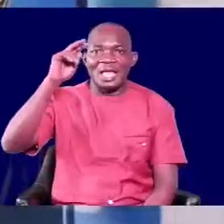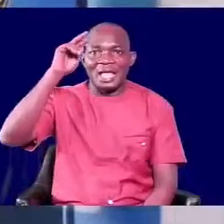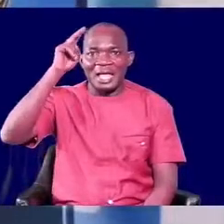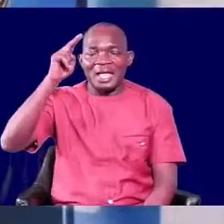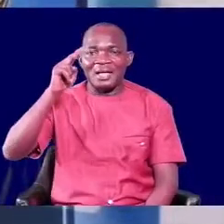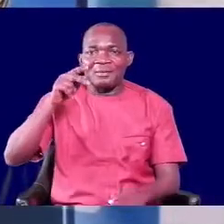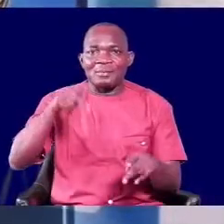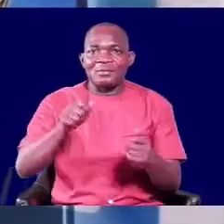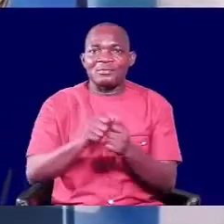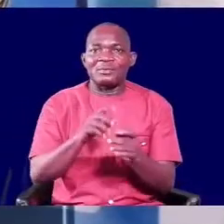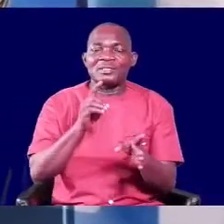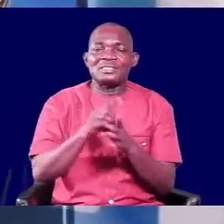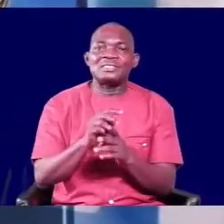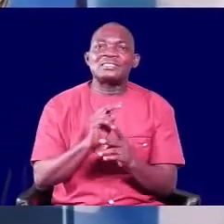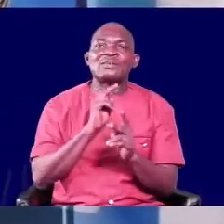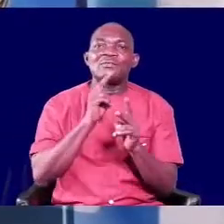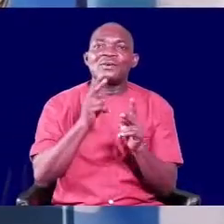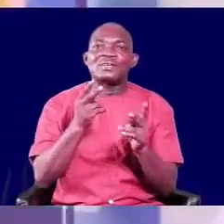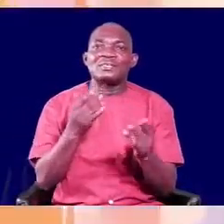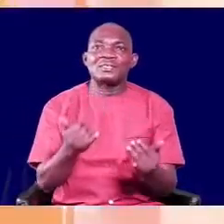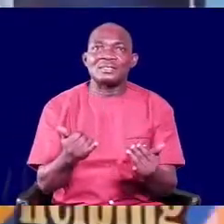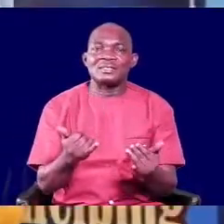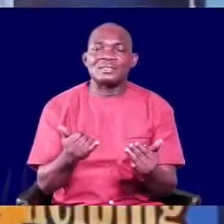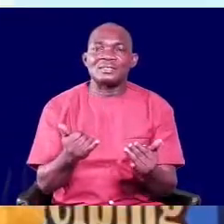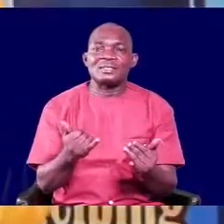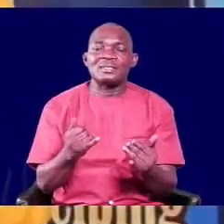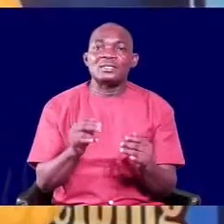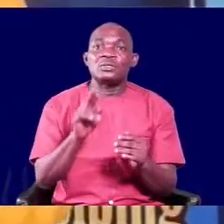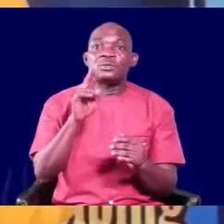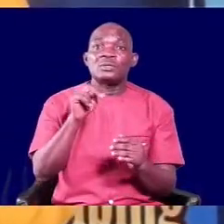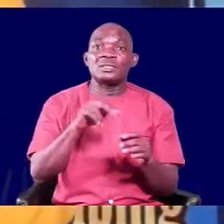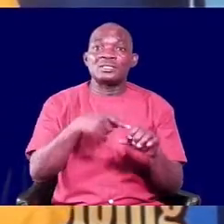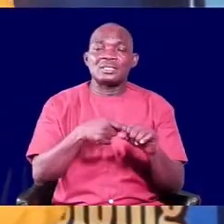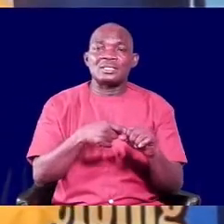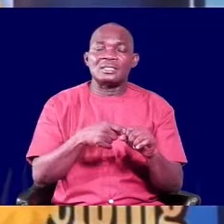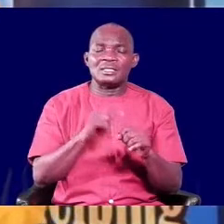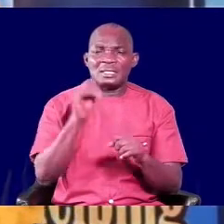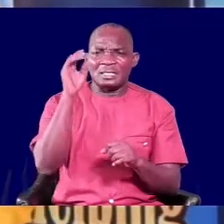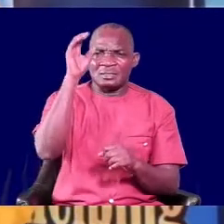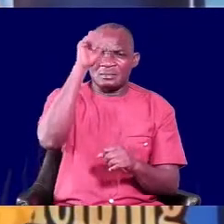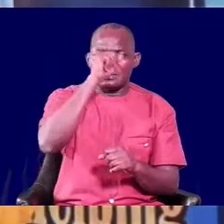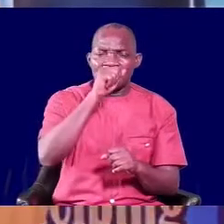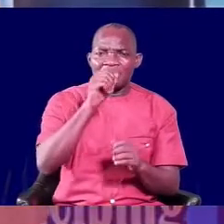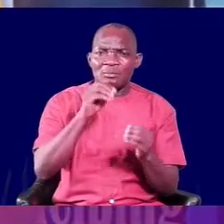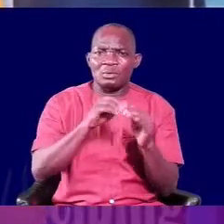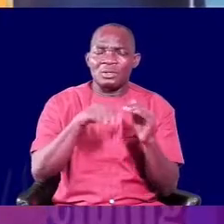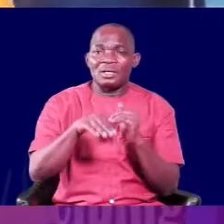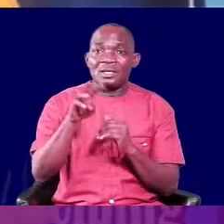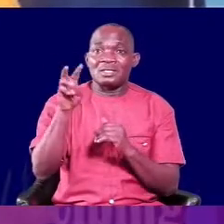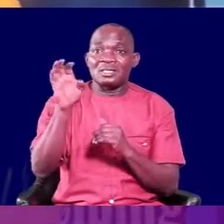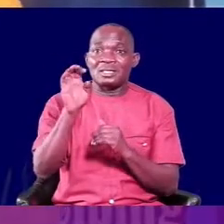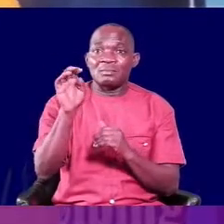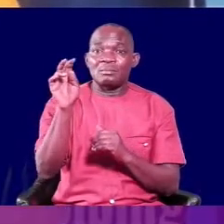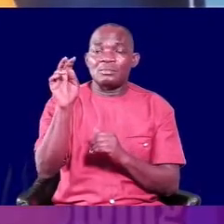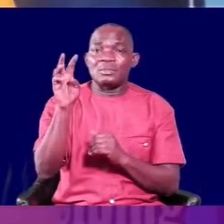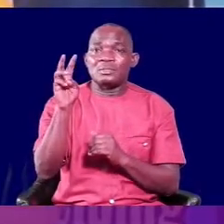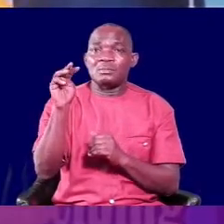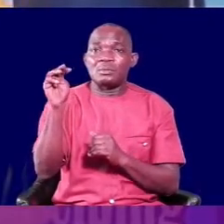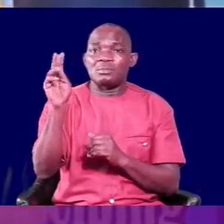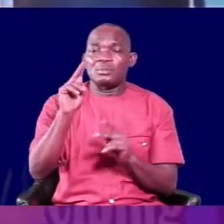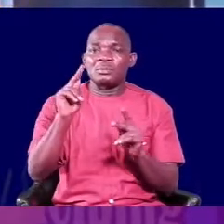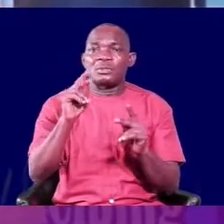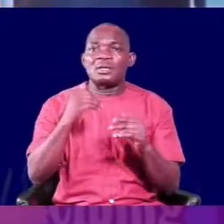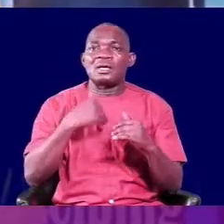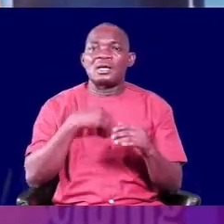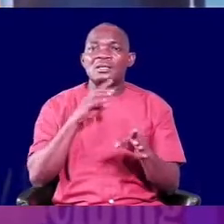Hello, you are with me, the voice of ability and for persons with disability. United Nations statistics estimate that over 600 million people